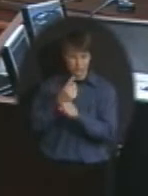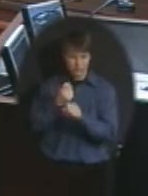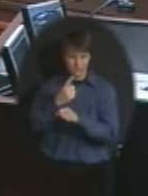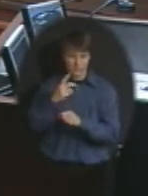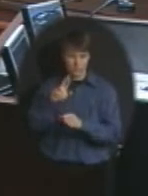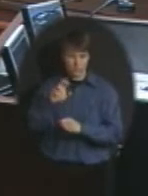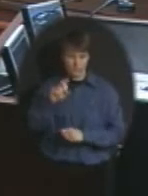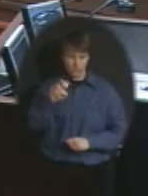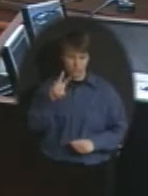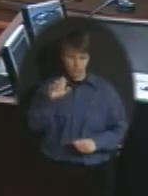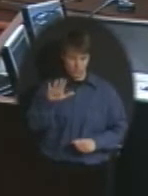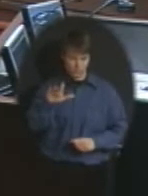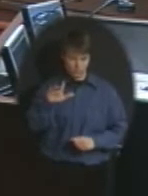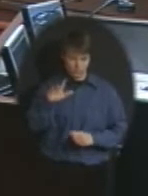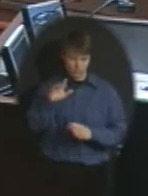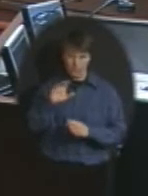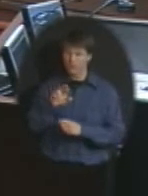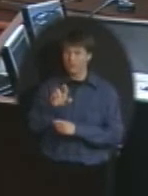Second.